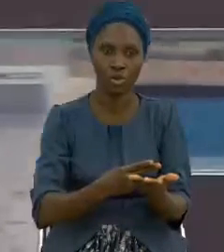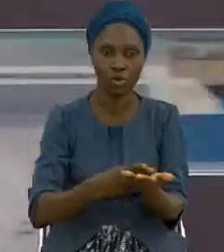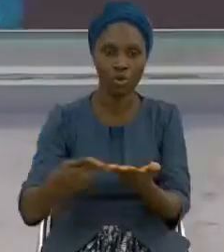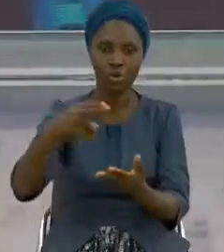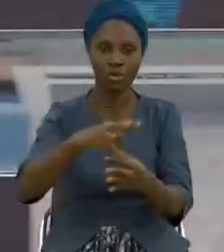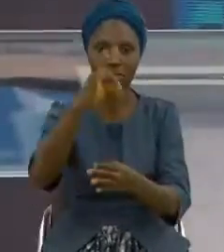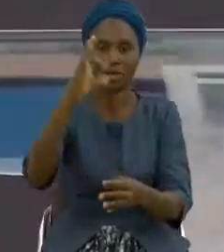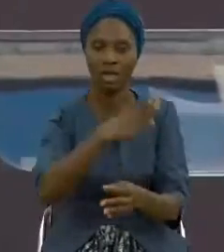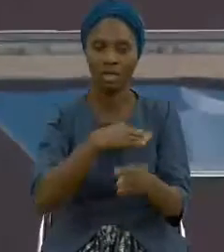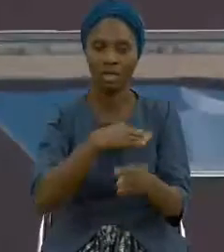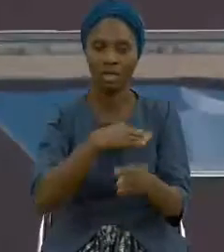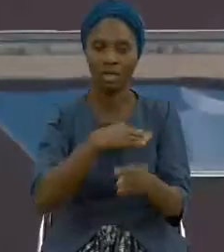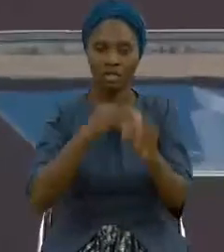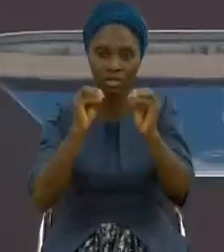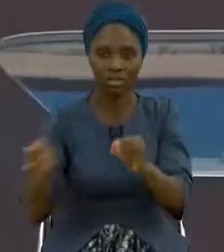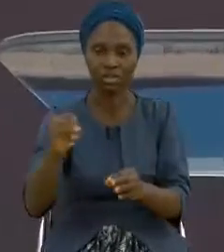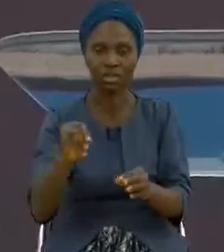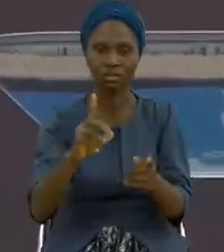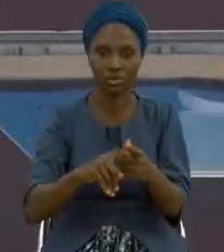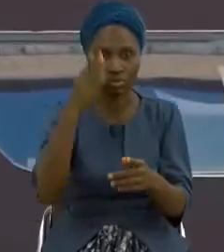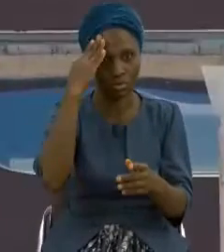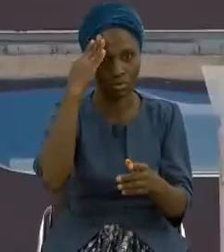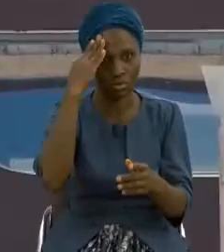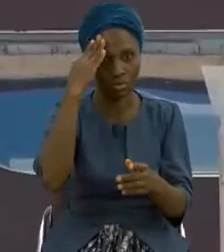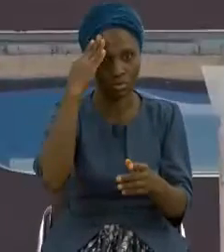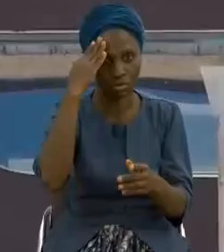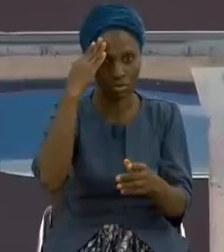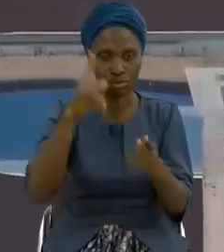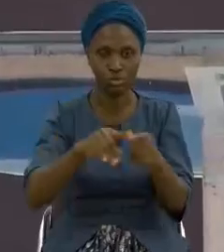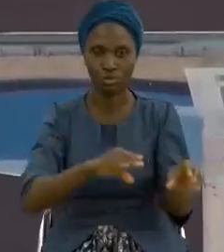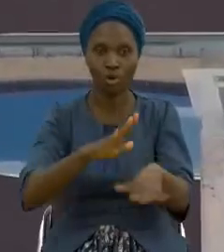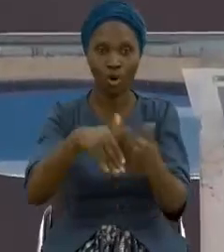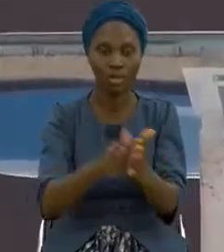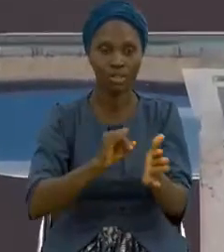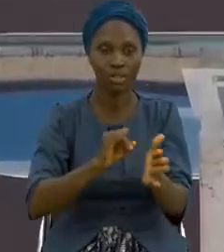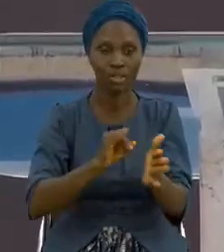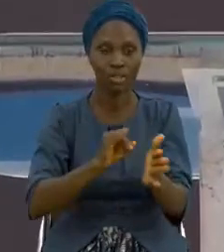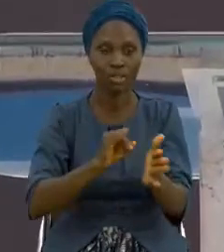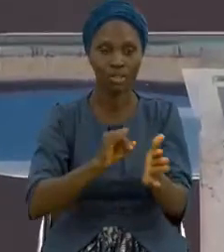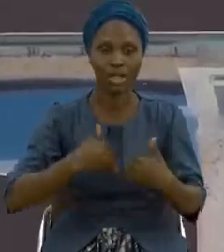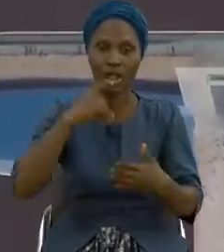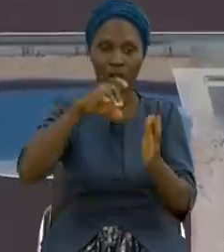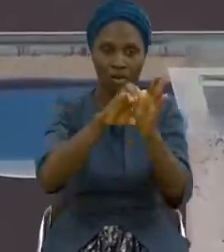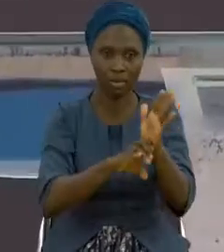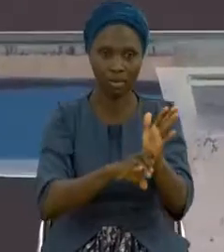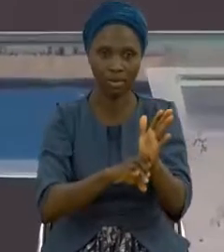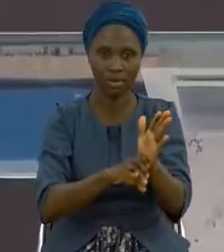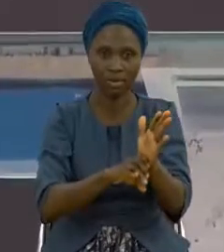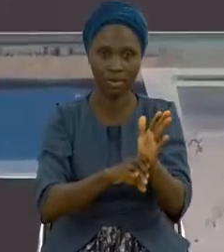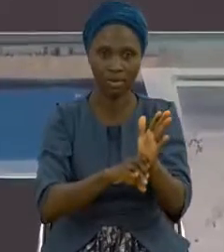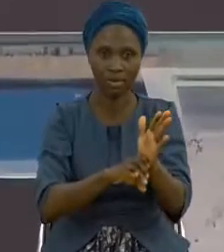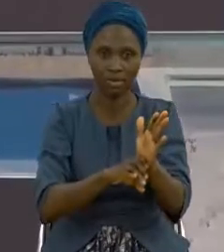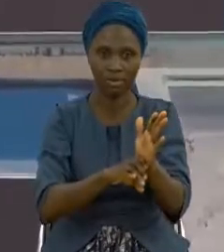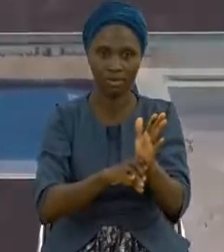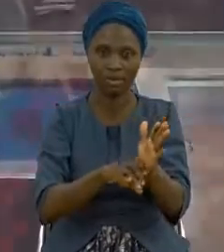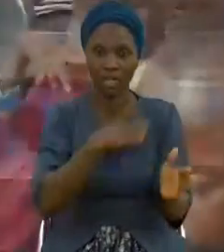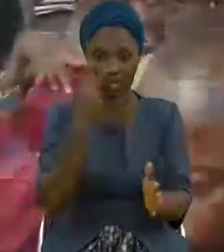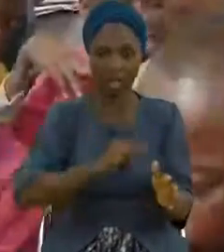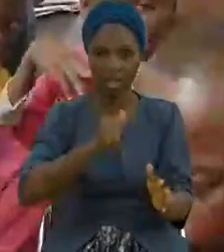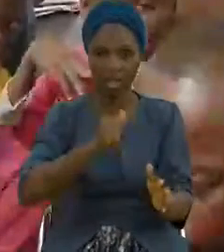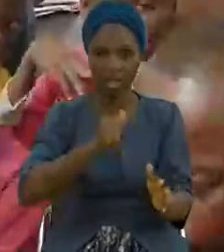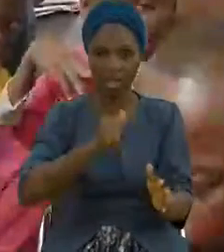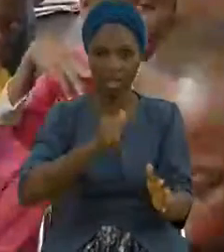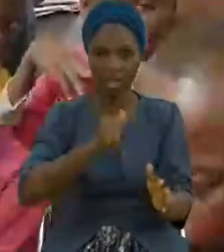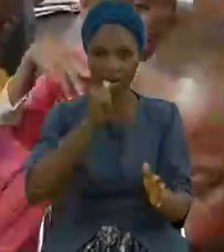And behold, I am with you. God with us. Power with us. Glory with